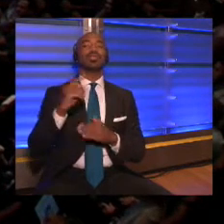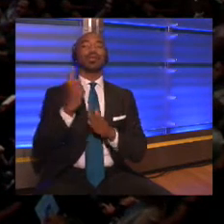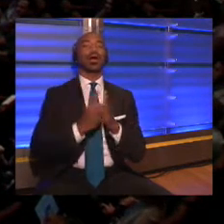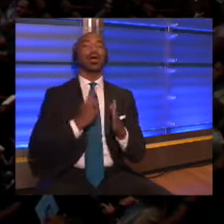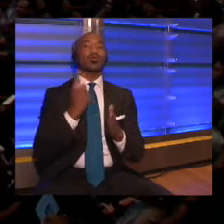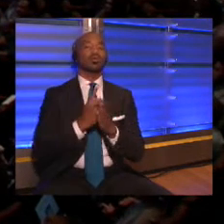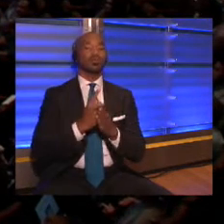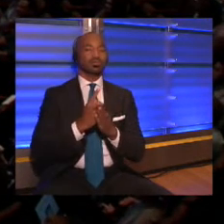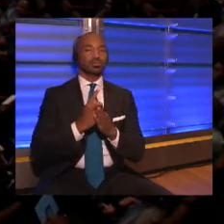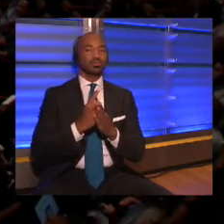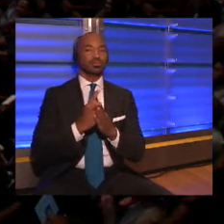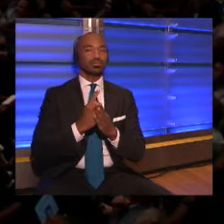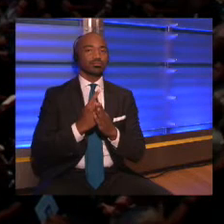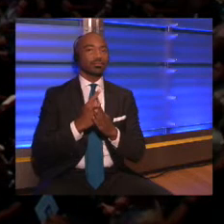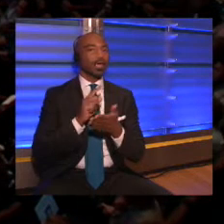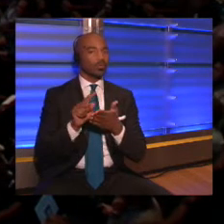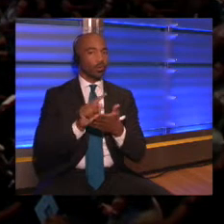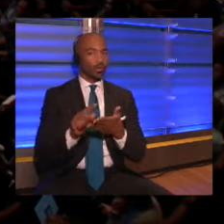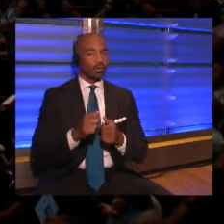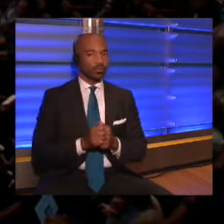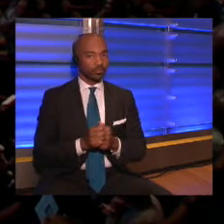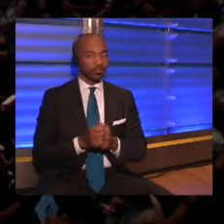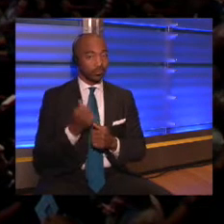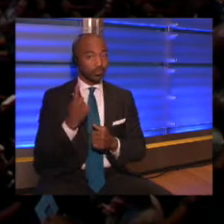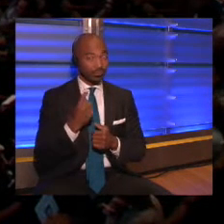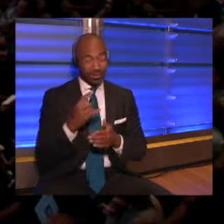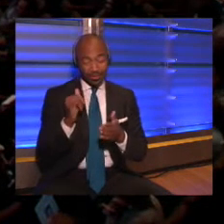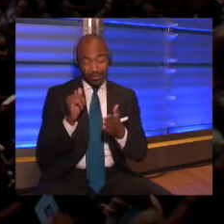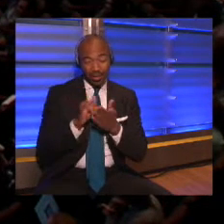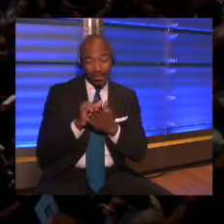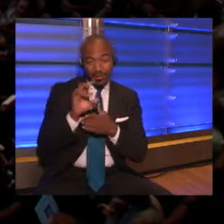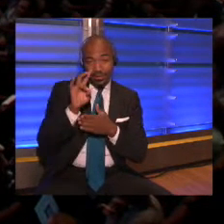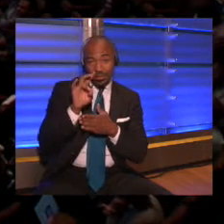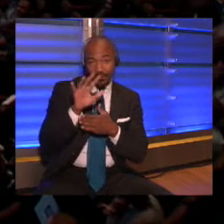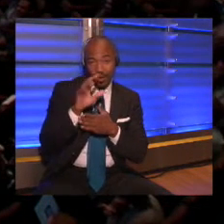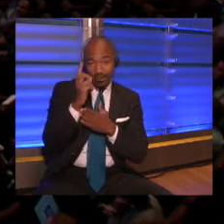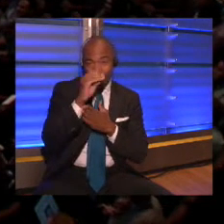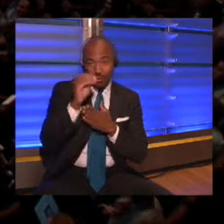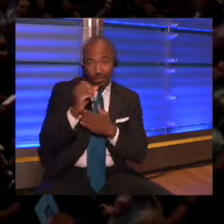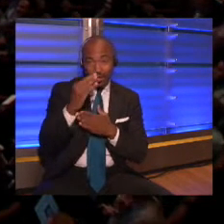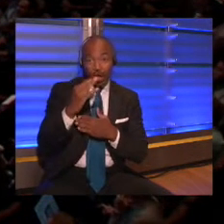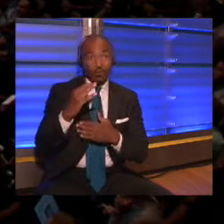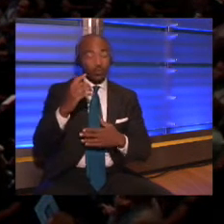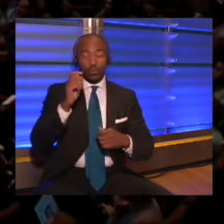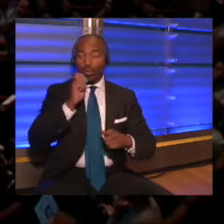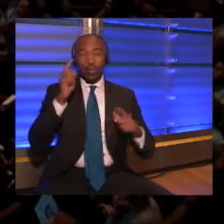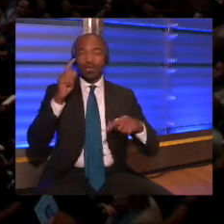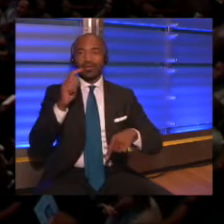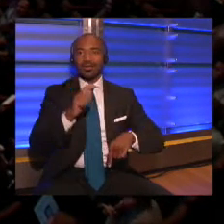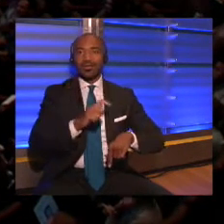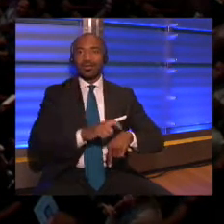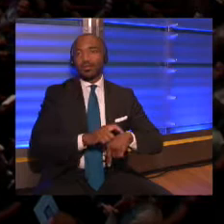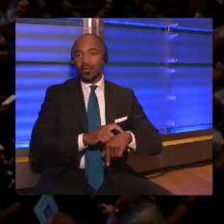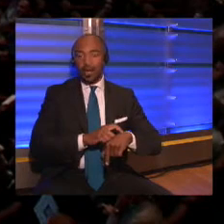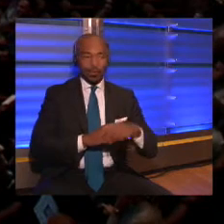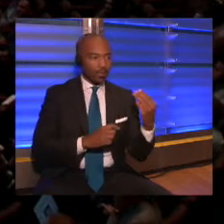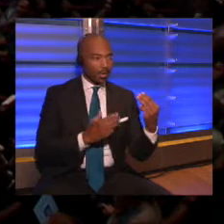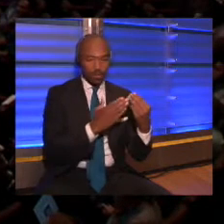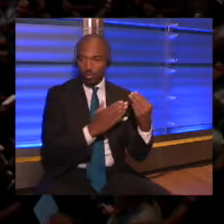For context purposes, that's 75% of your waking hours Monday to Friday, not including commute.